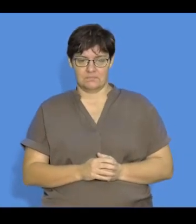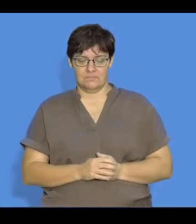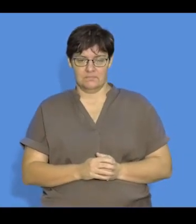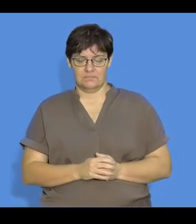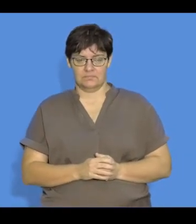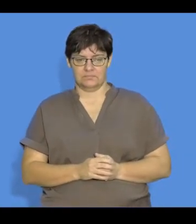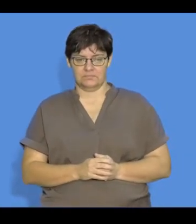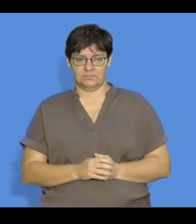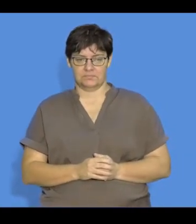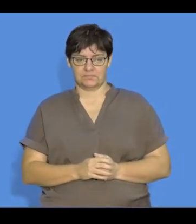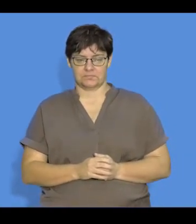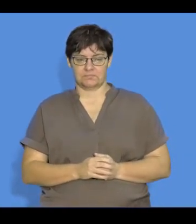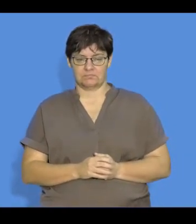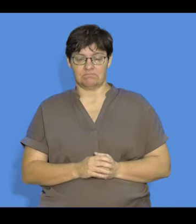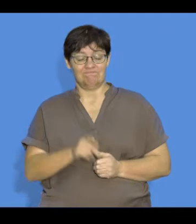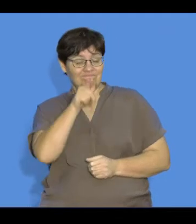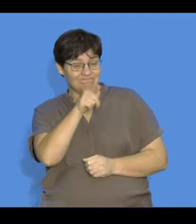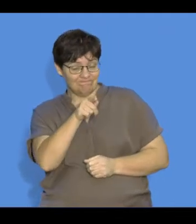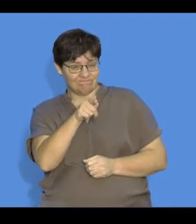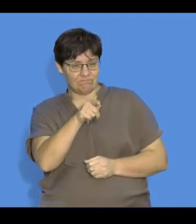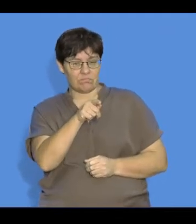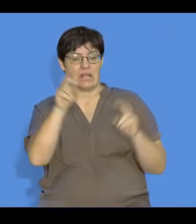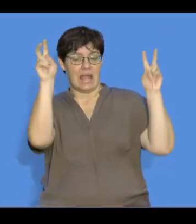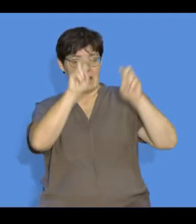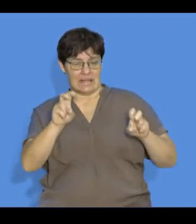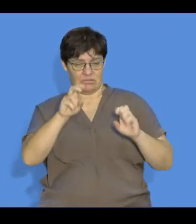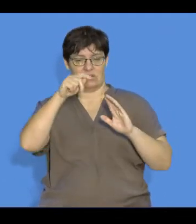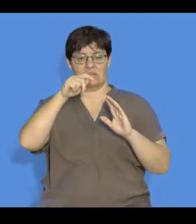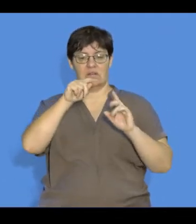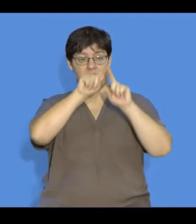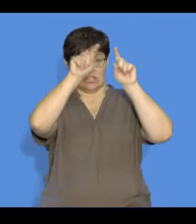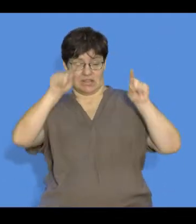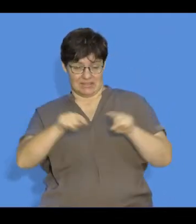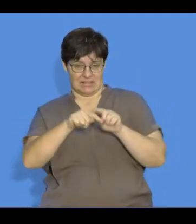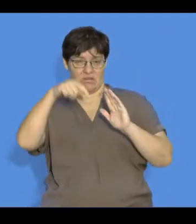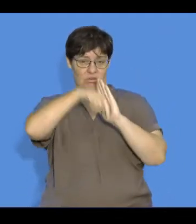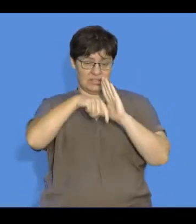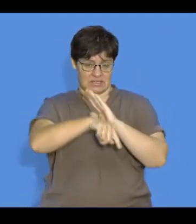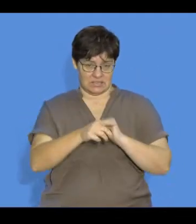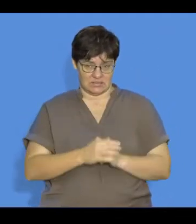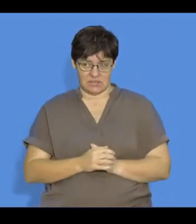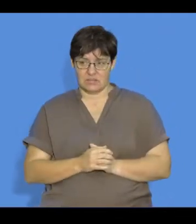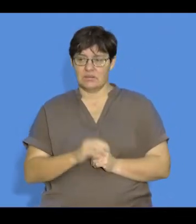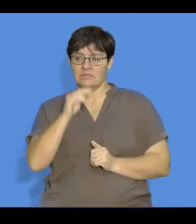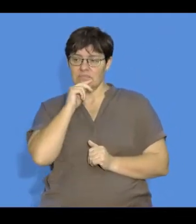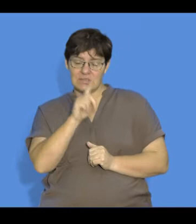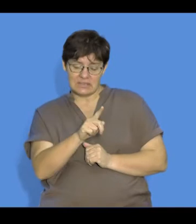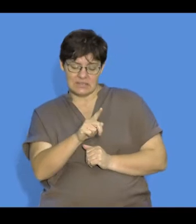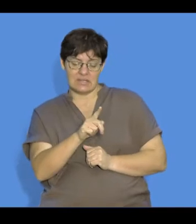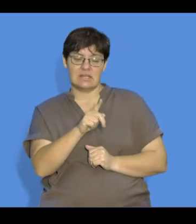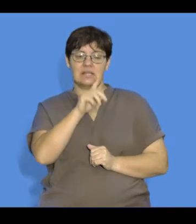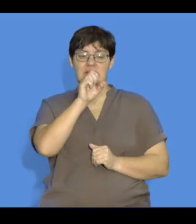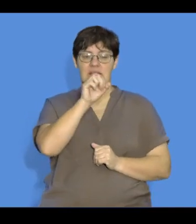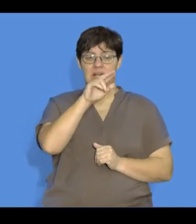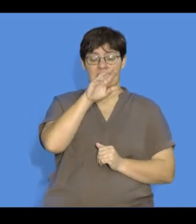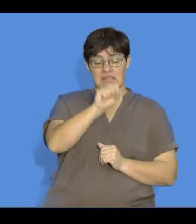Okay, so it is within the context of electric circuits. So we'll look at the two types of circuits, which is the series as well as the